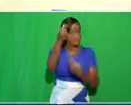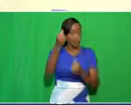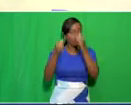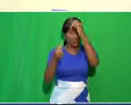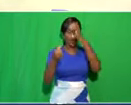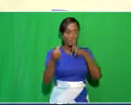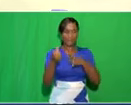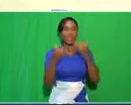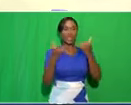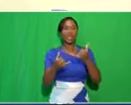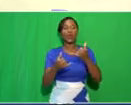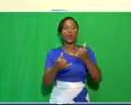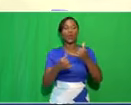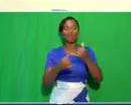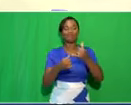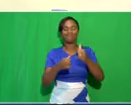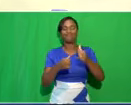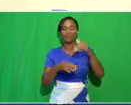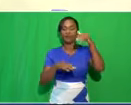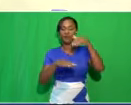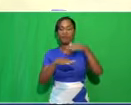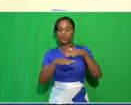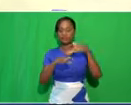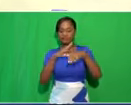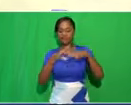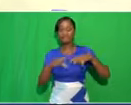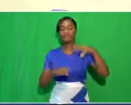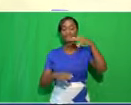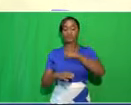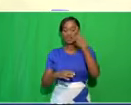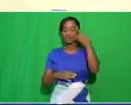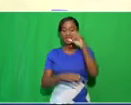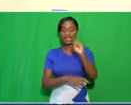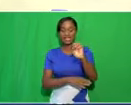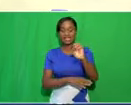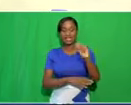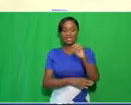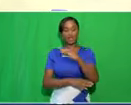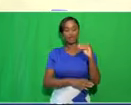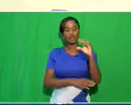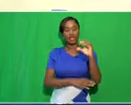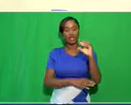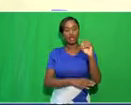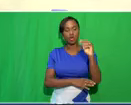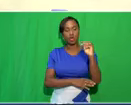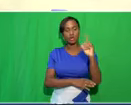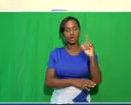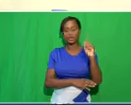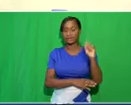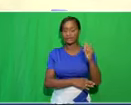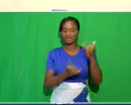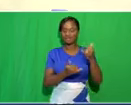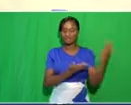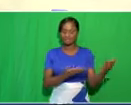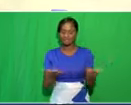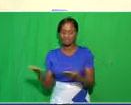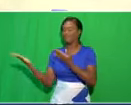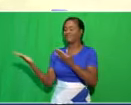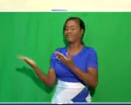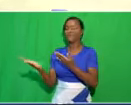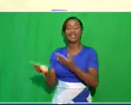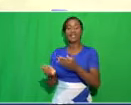current members of the Cabinet Appointed Review Committee for the SEA and Concordat. So I turn you over now to Professor Delisle